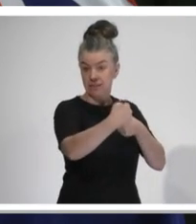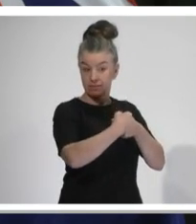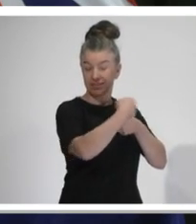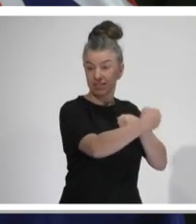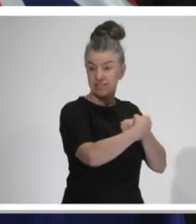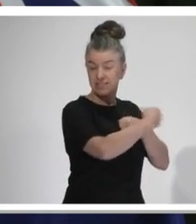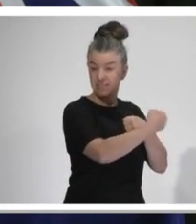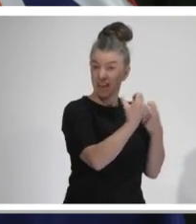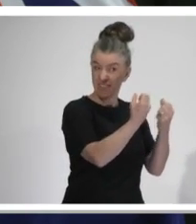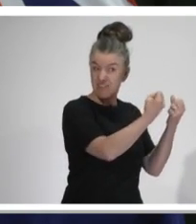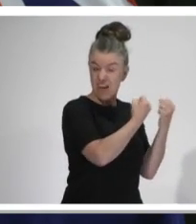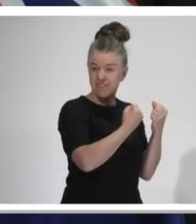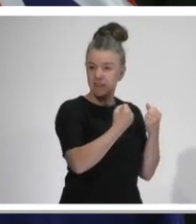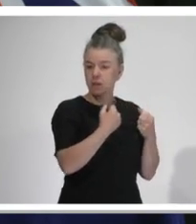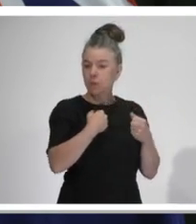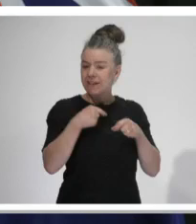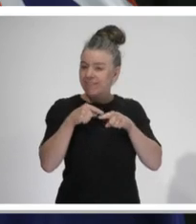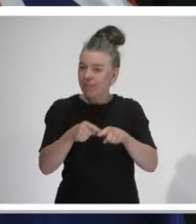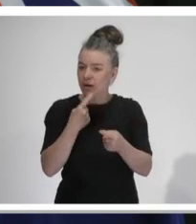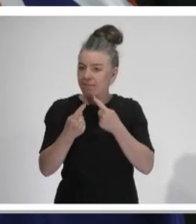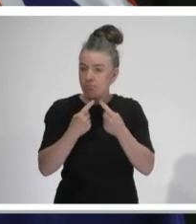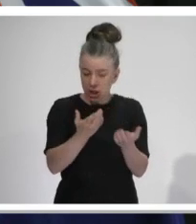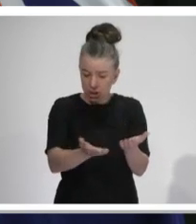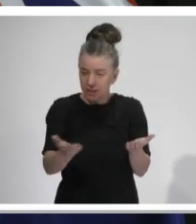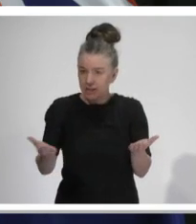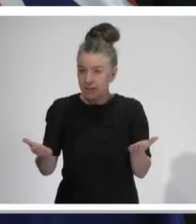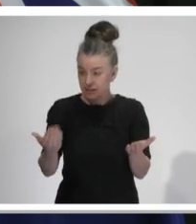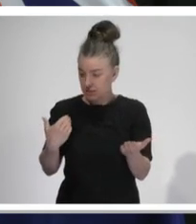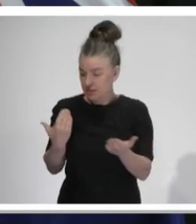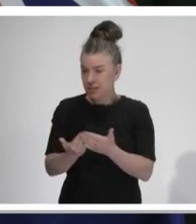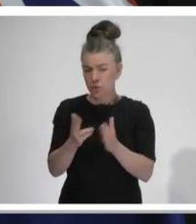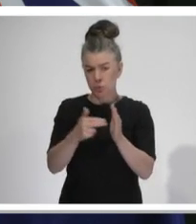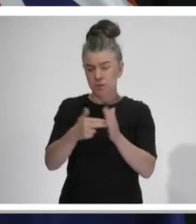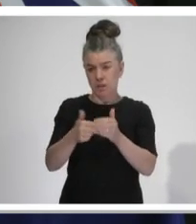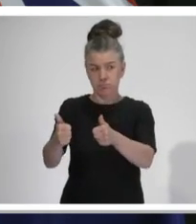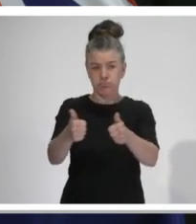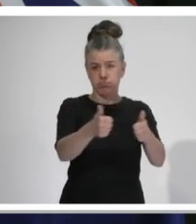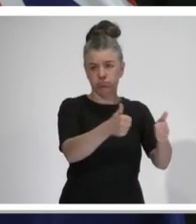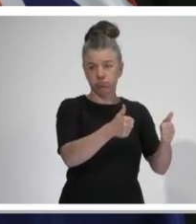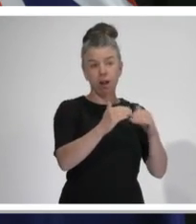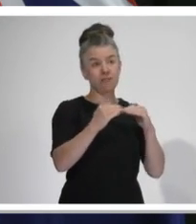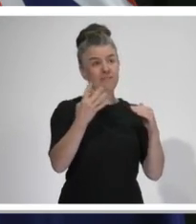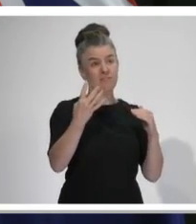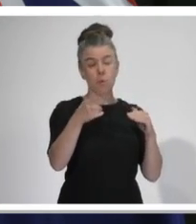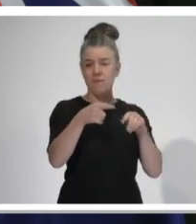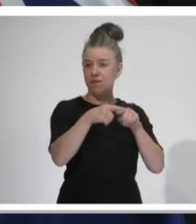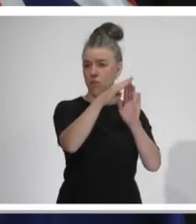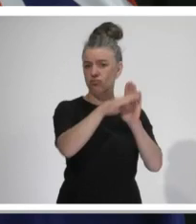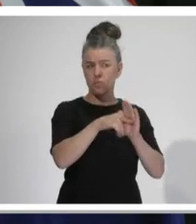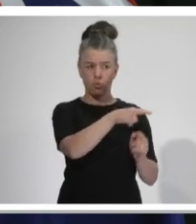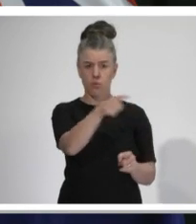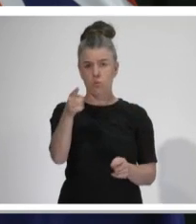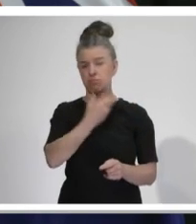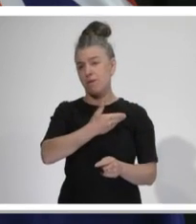most up-to-date data that we can get. New Zealanders have made great progress under level 4, and we should all be very proud of what we've